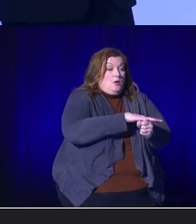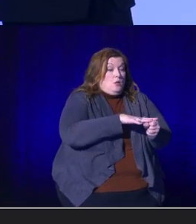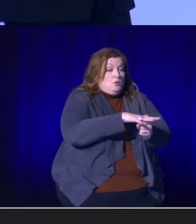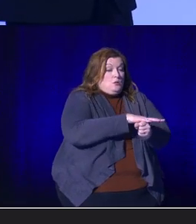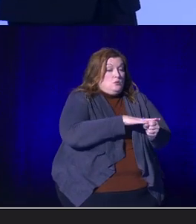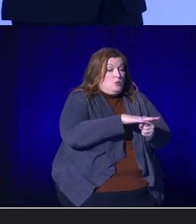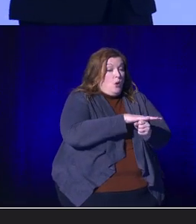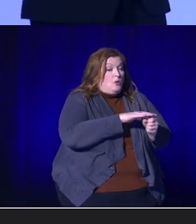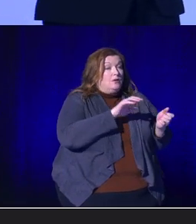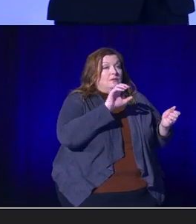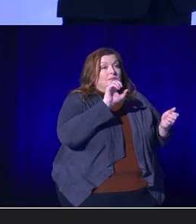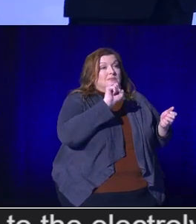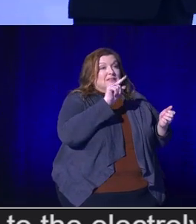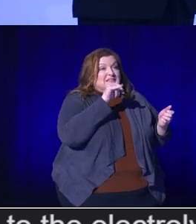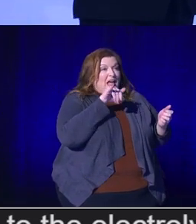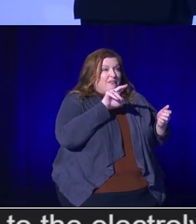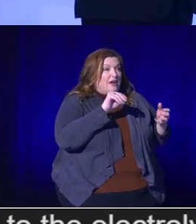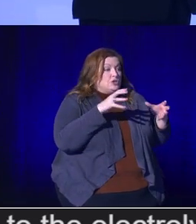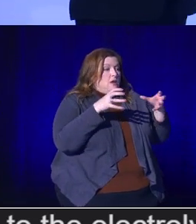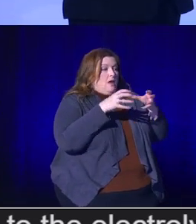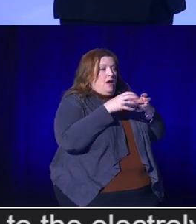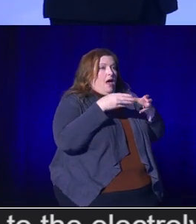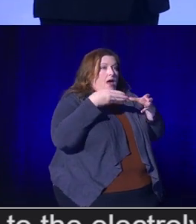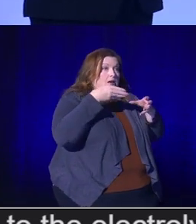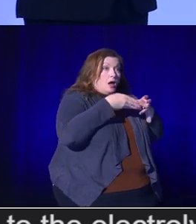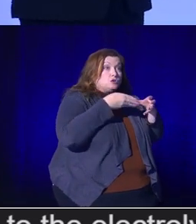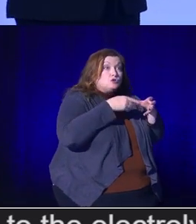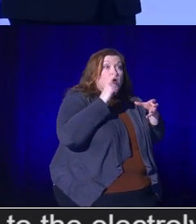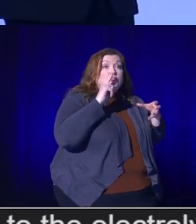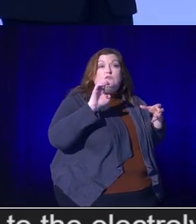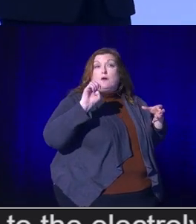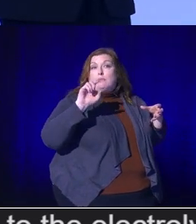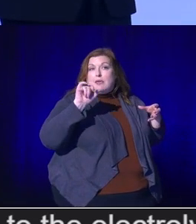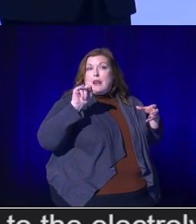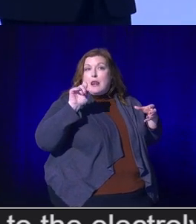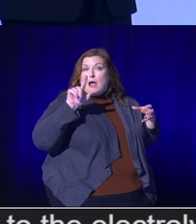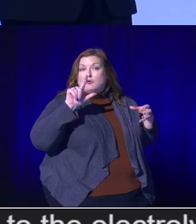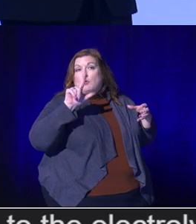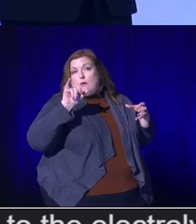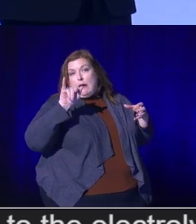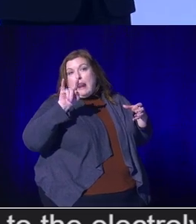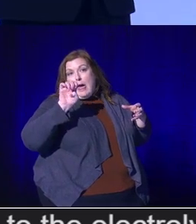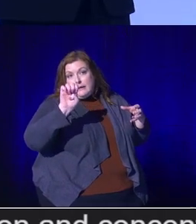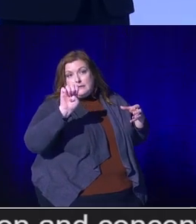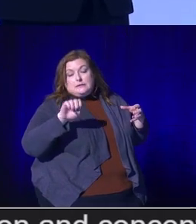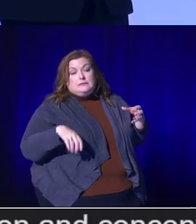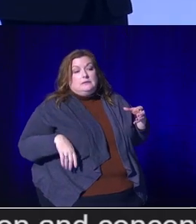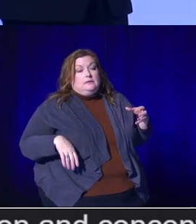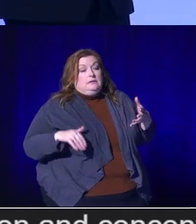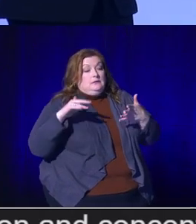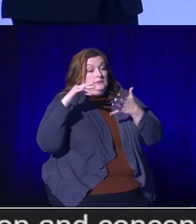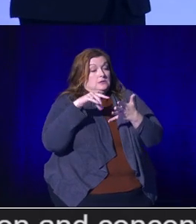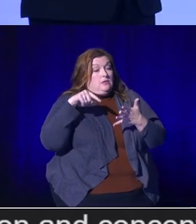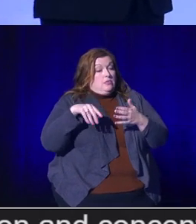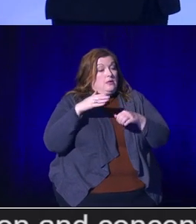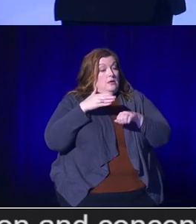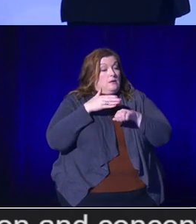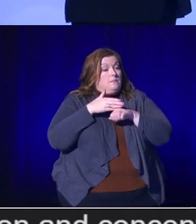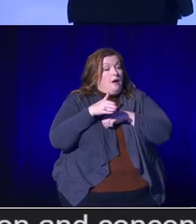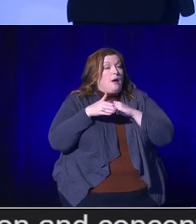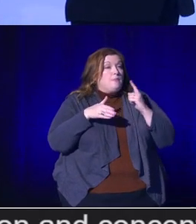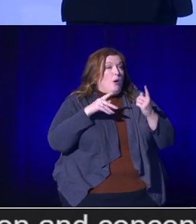and concentration as a result of the electrolyte. So to study this, my postdoc